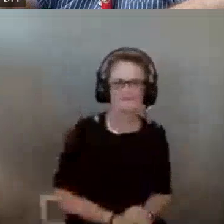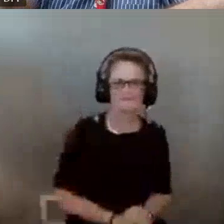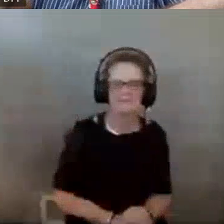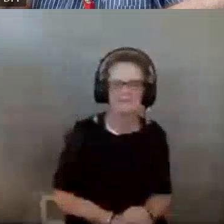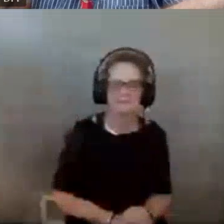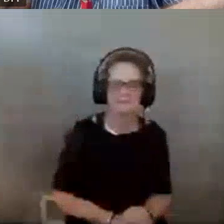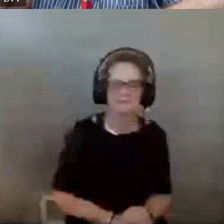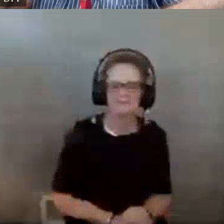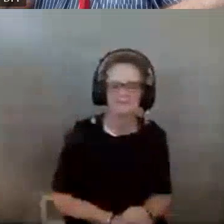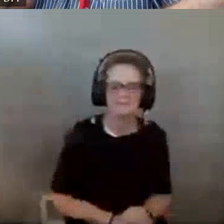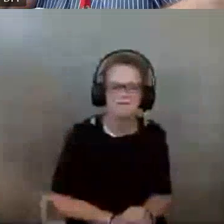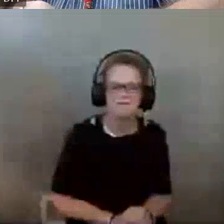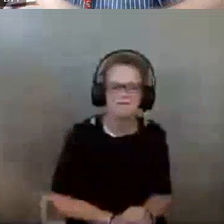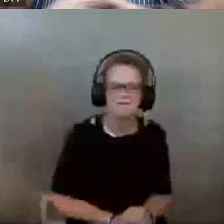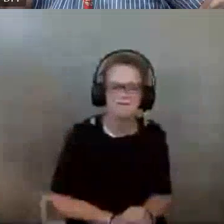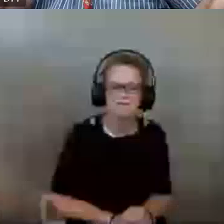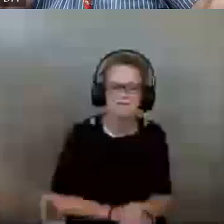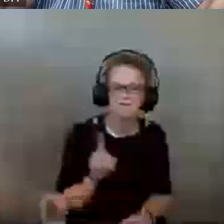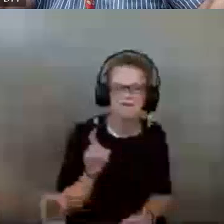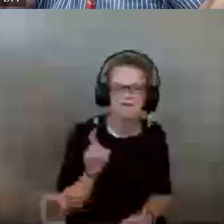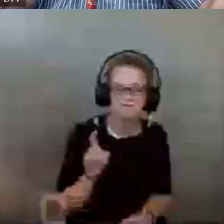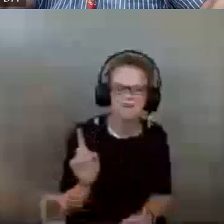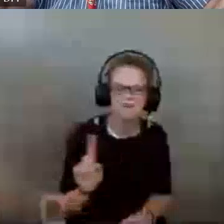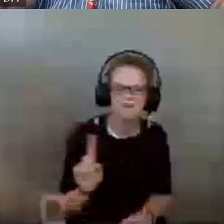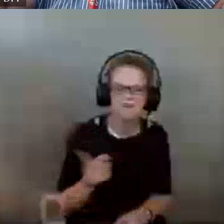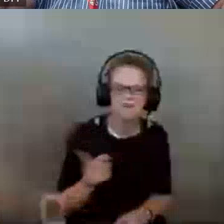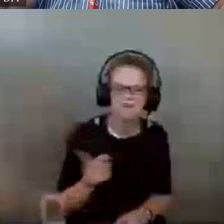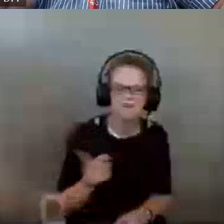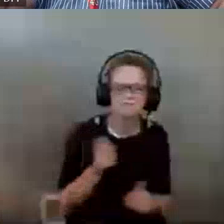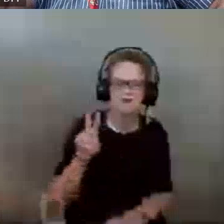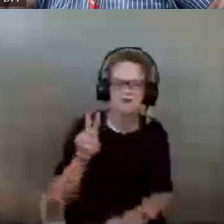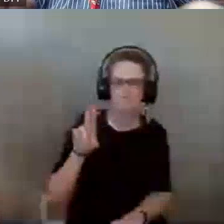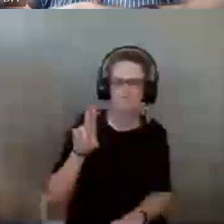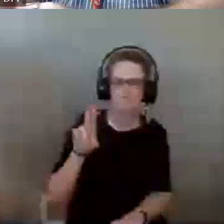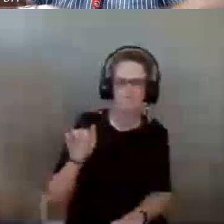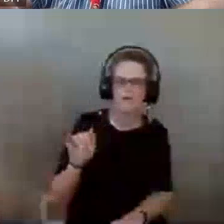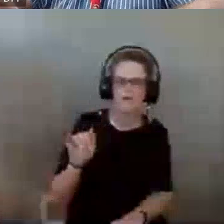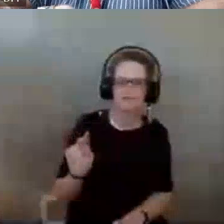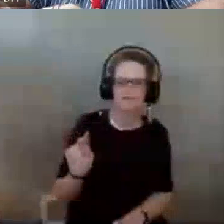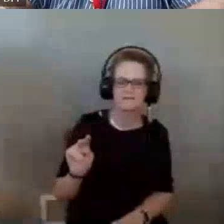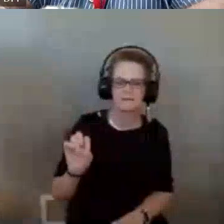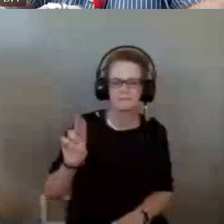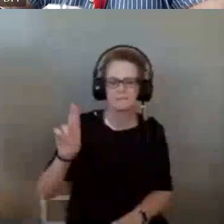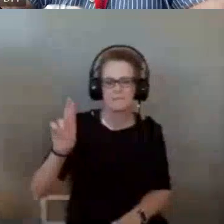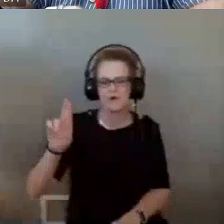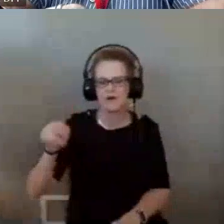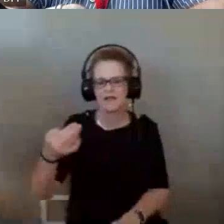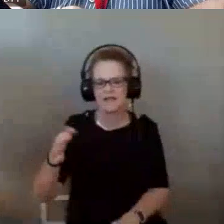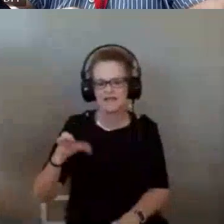I've always wanted to be a talk show host. Rowan County in Moorhead.